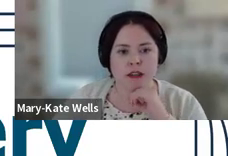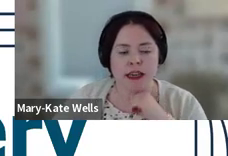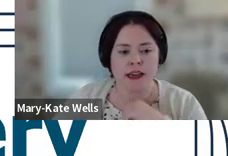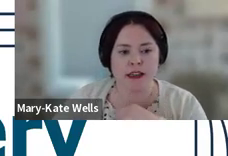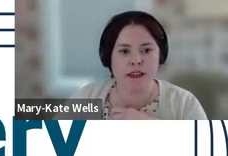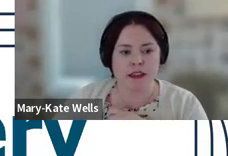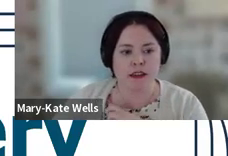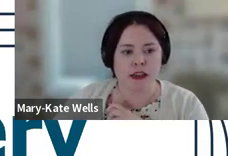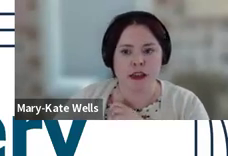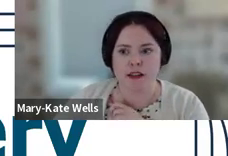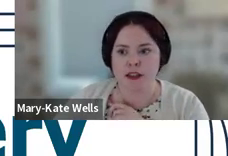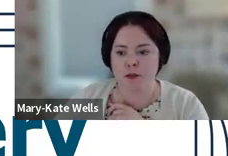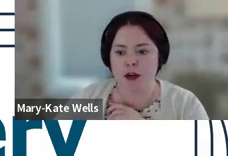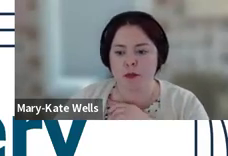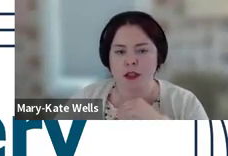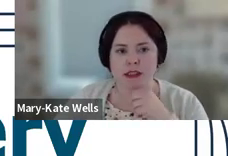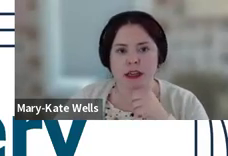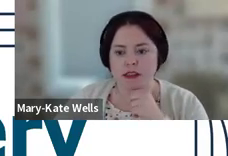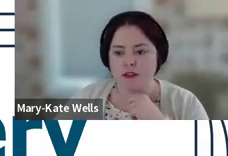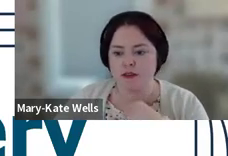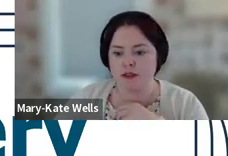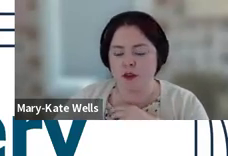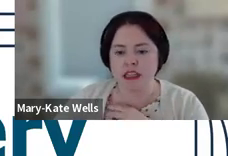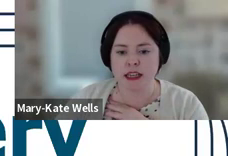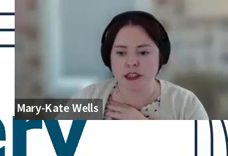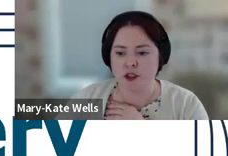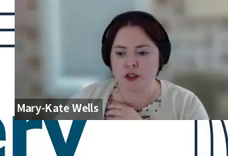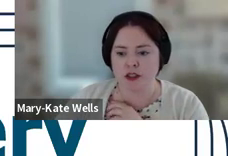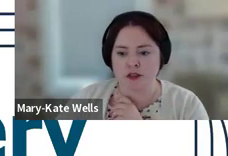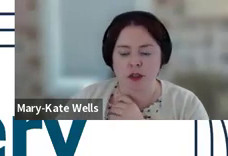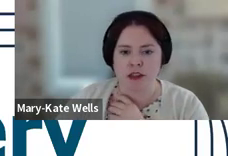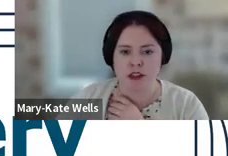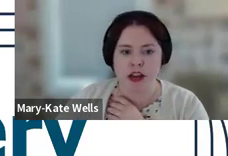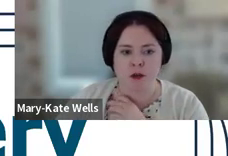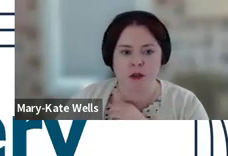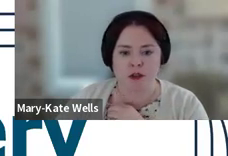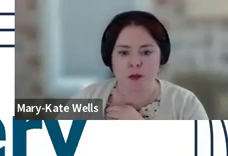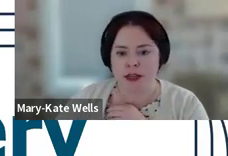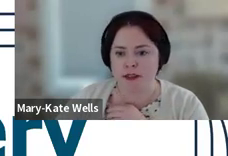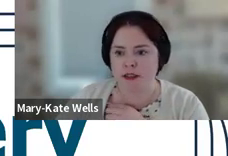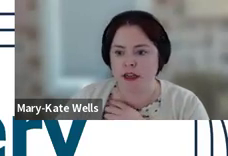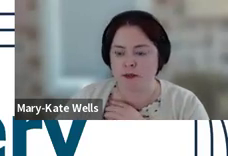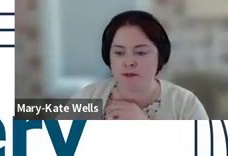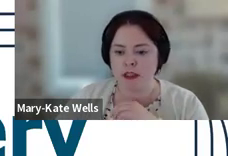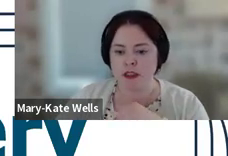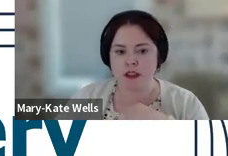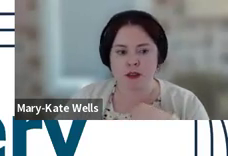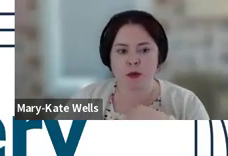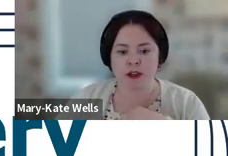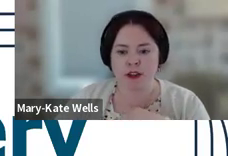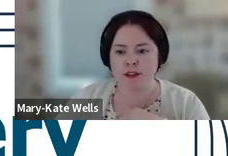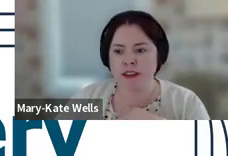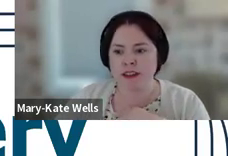as well as the PowerPoint slides. If you have any tech issues, just put it in the chat and we'll do our best